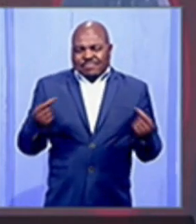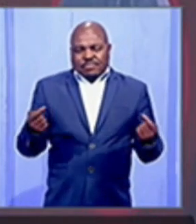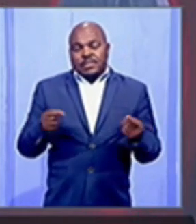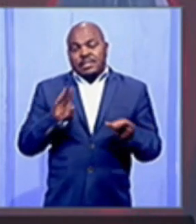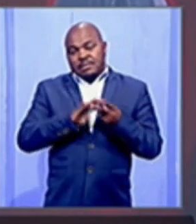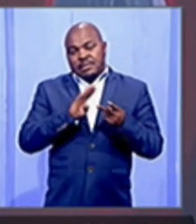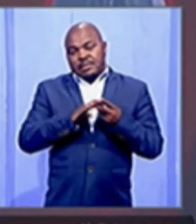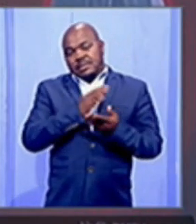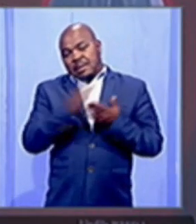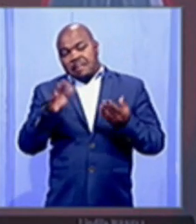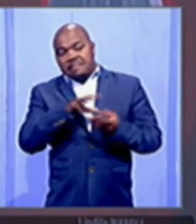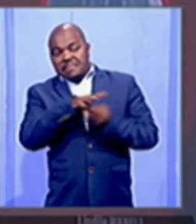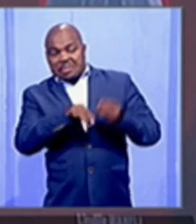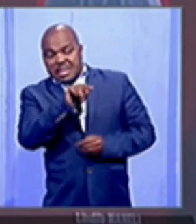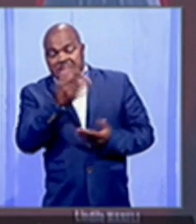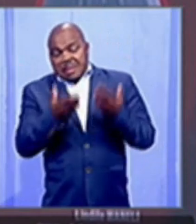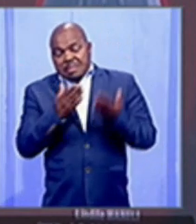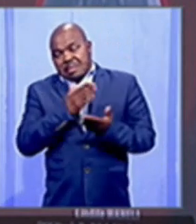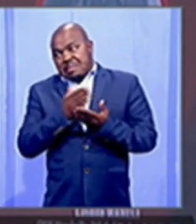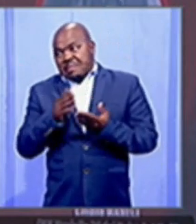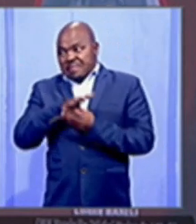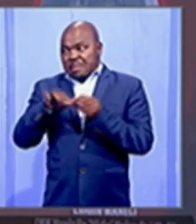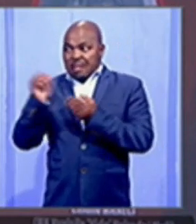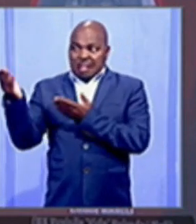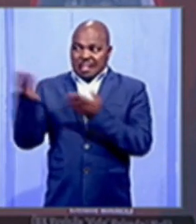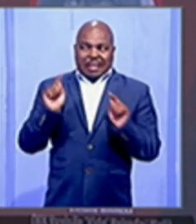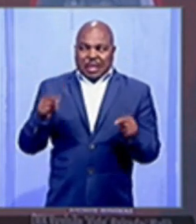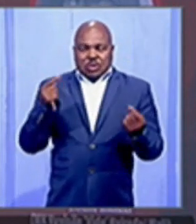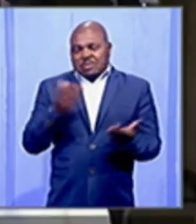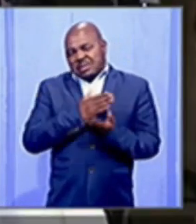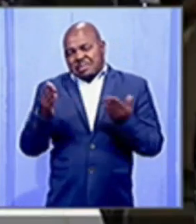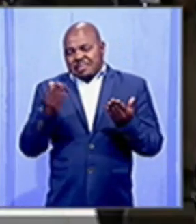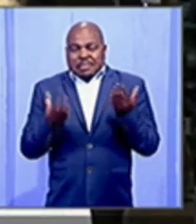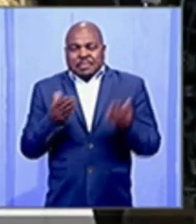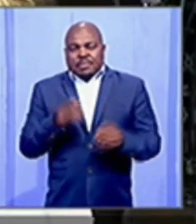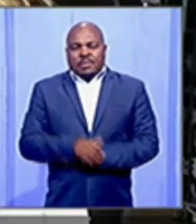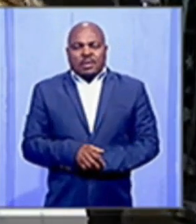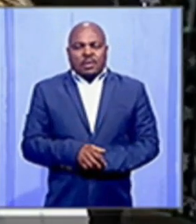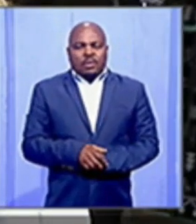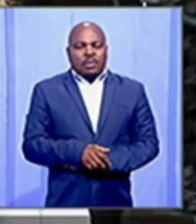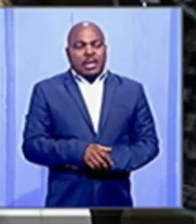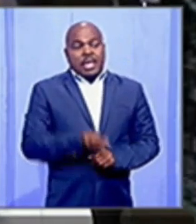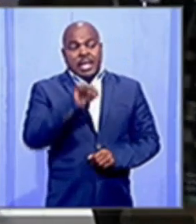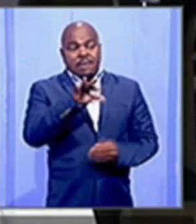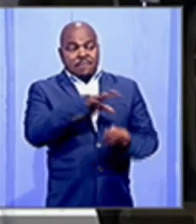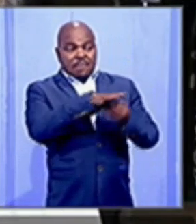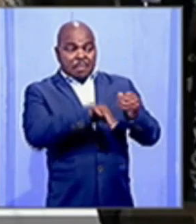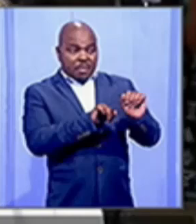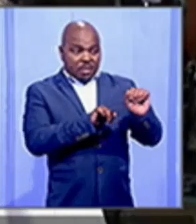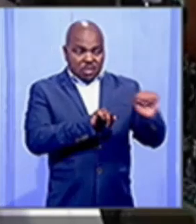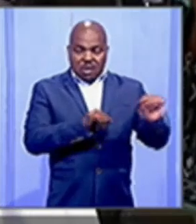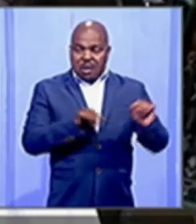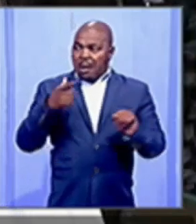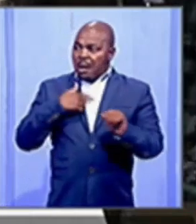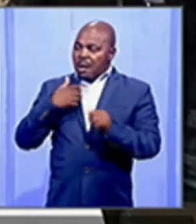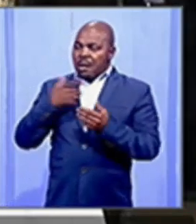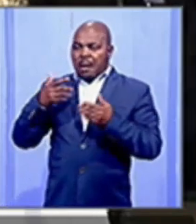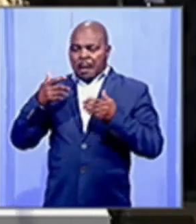malapa a ba ka se kitlang ba kgona go bona masaledi a ba bo bona. For families where we are not able to recover remains, we will